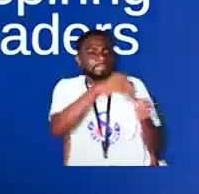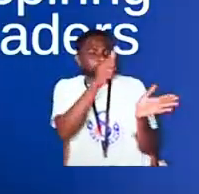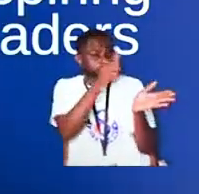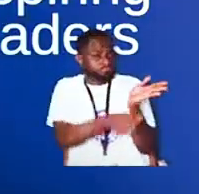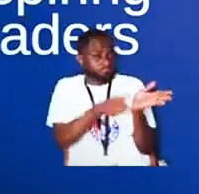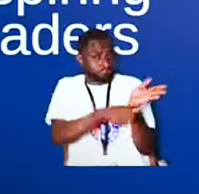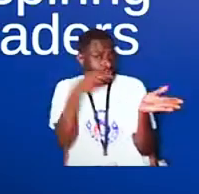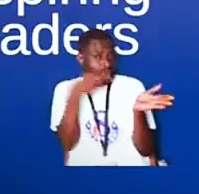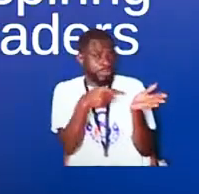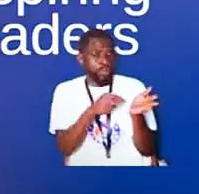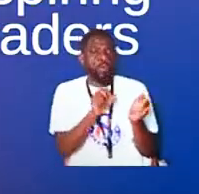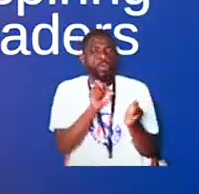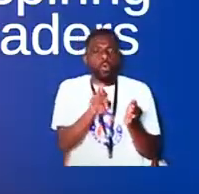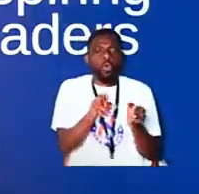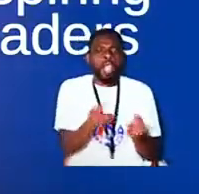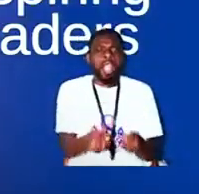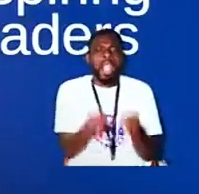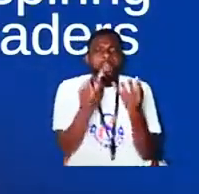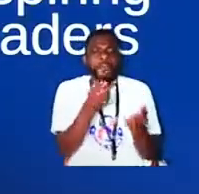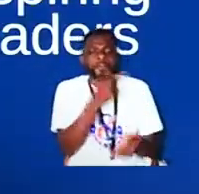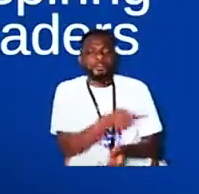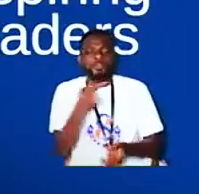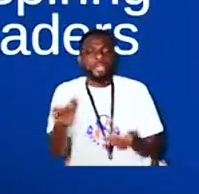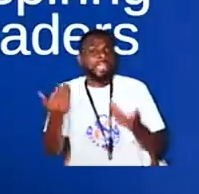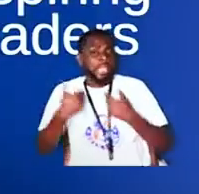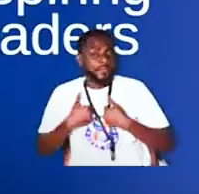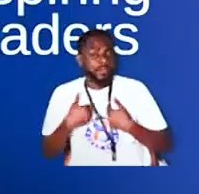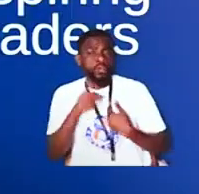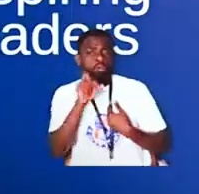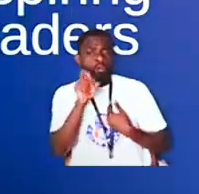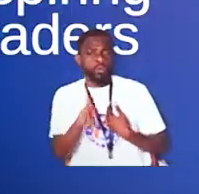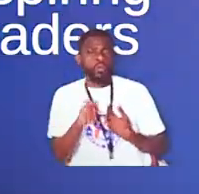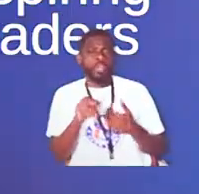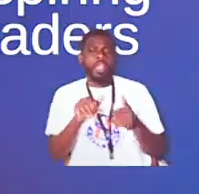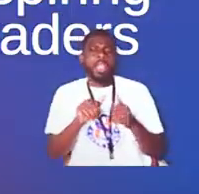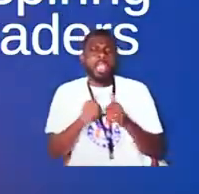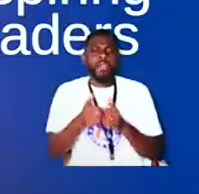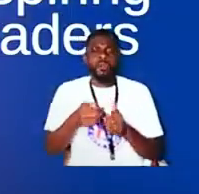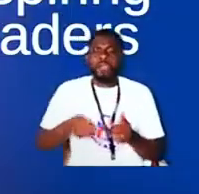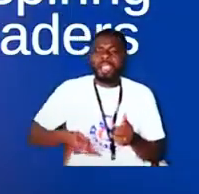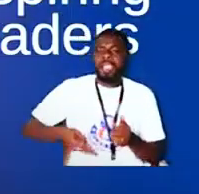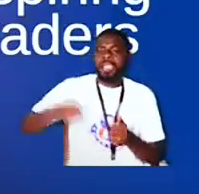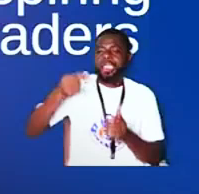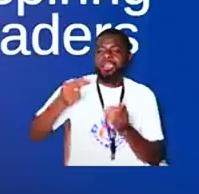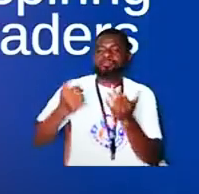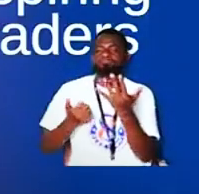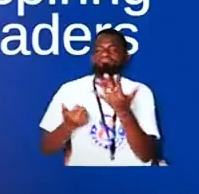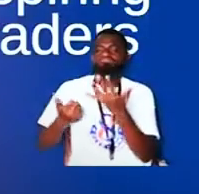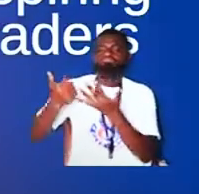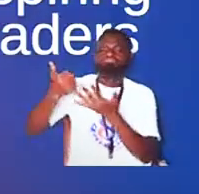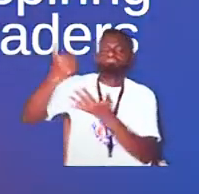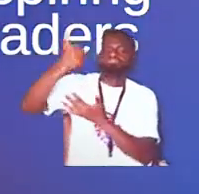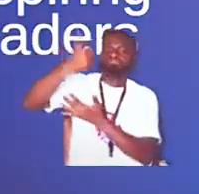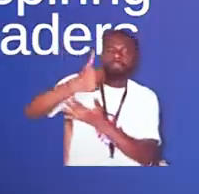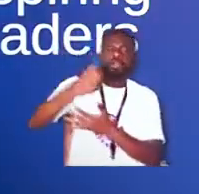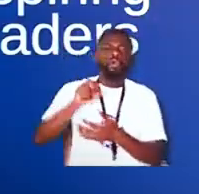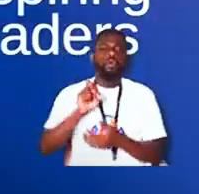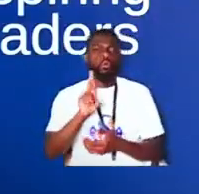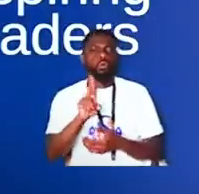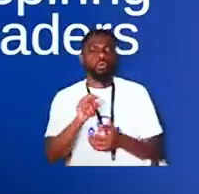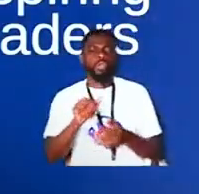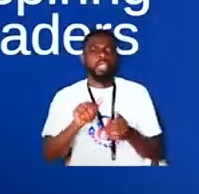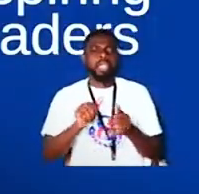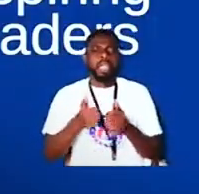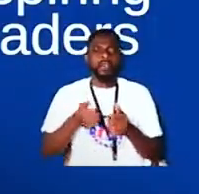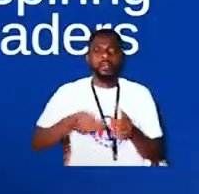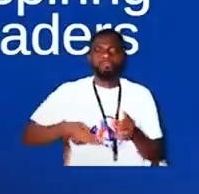or how many properties they have, or how high they climb on the social ladder, or how popular